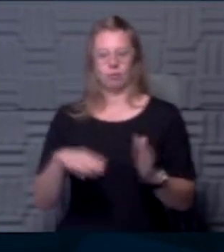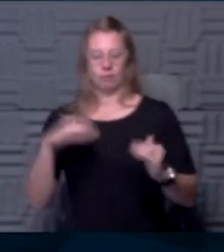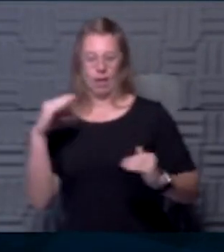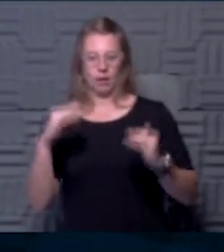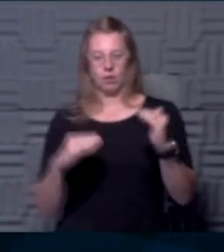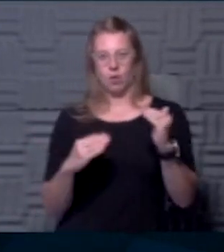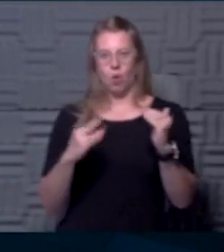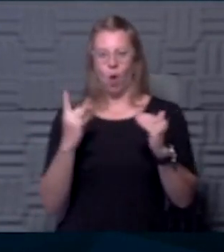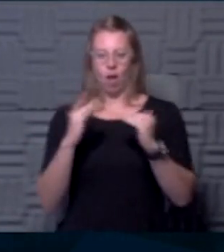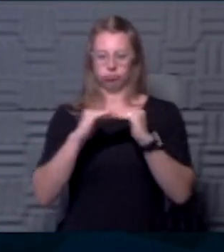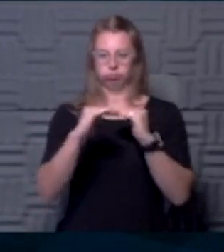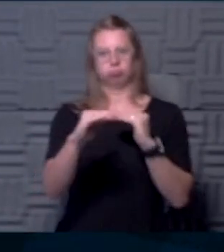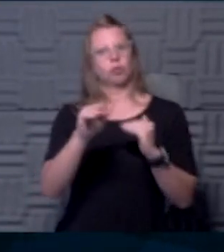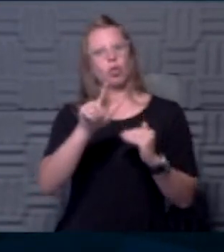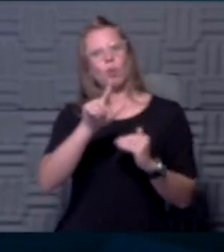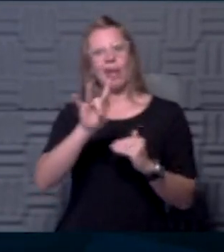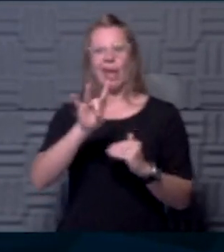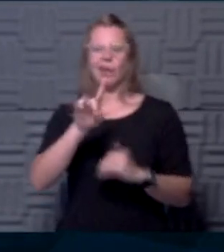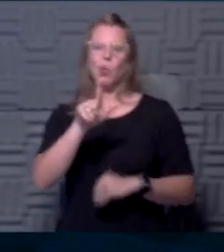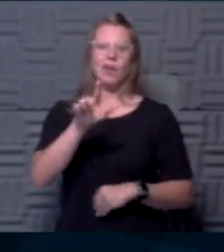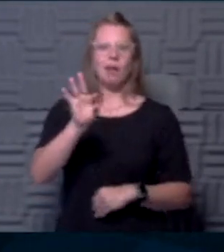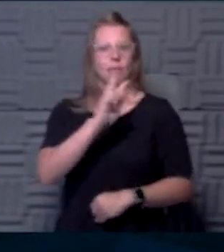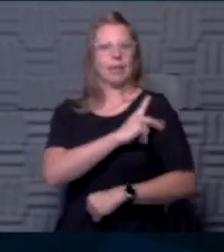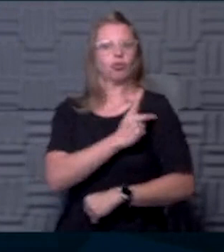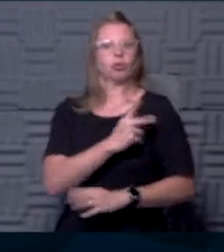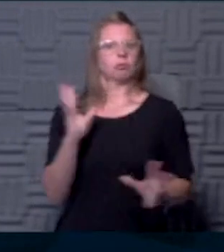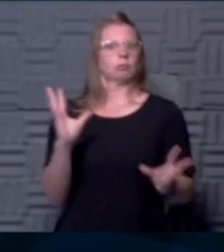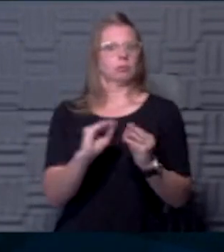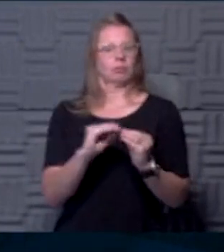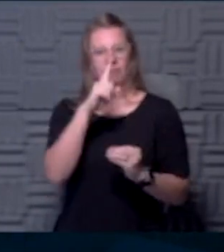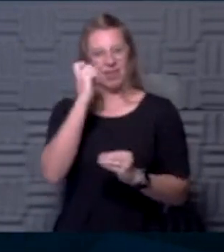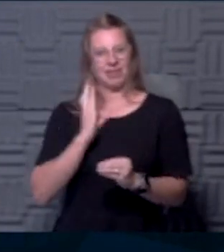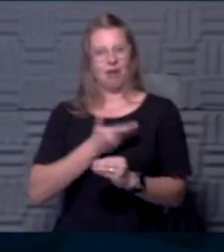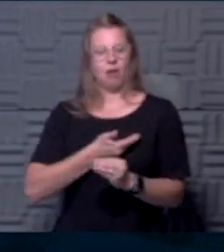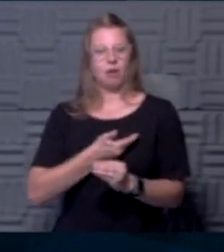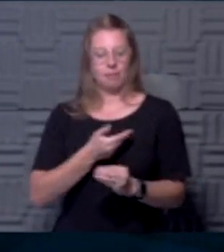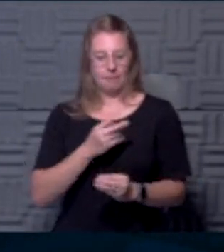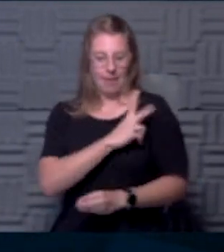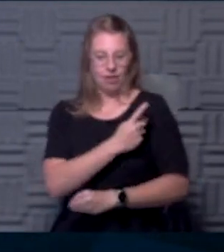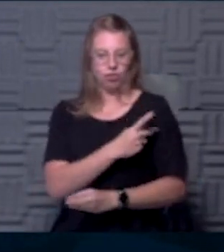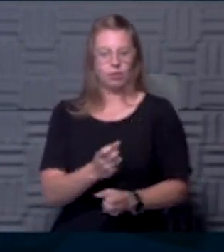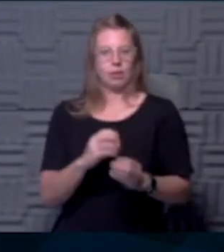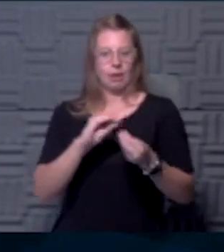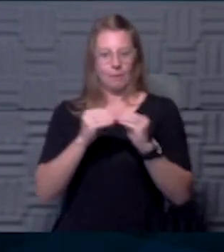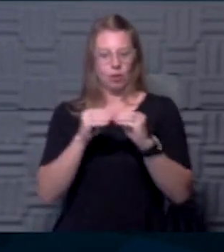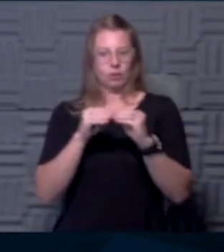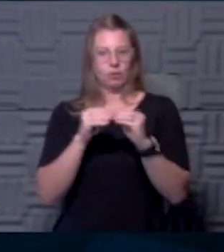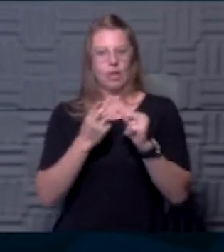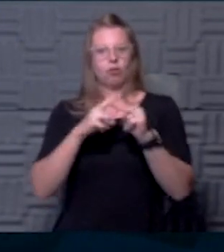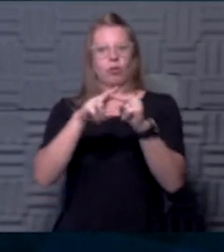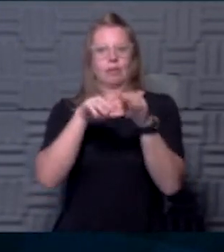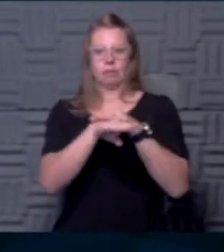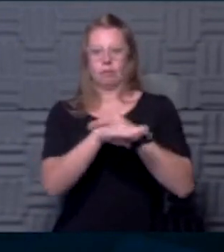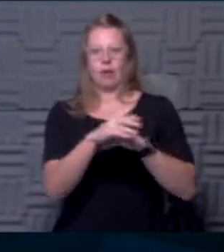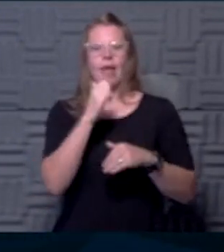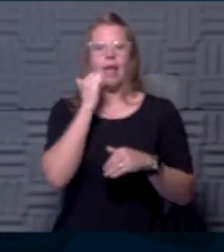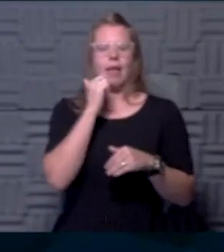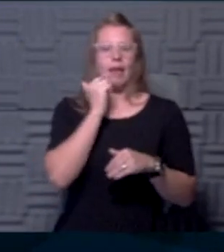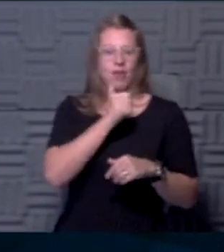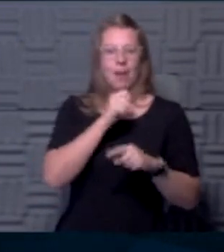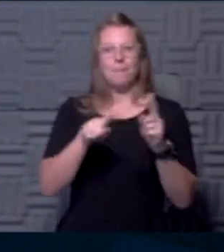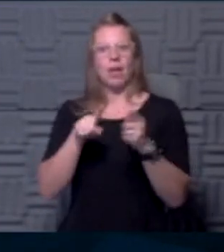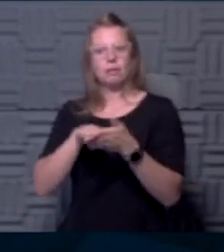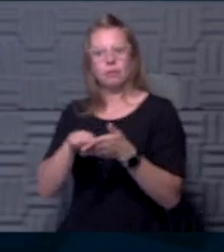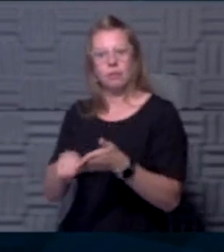we stay at about 28 or 29. Because our number of patients that we're admitting every day is increasing, but our number of patients that